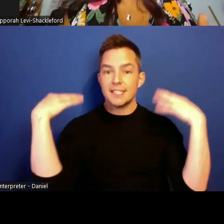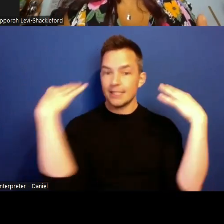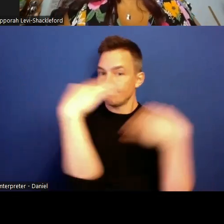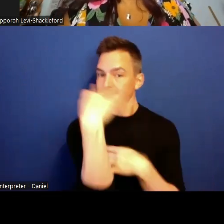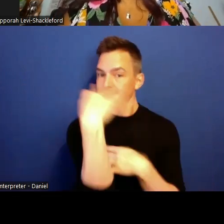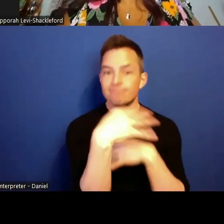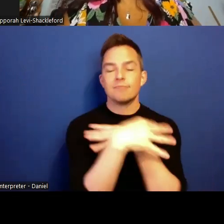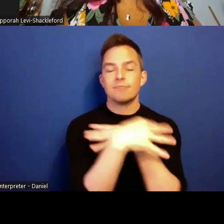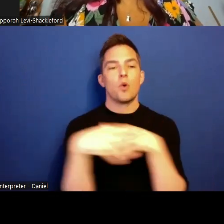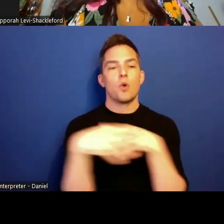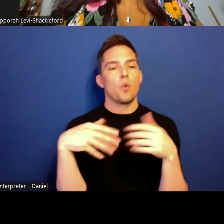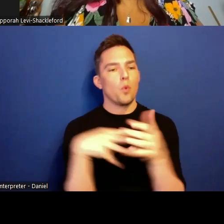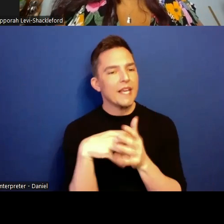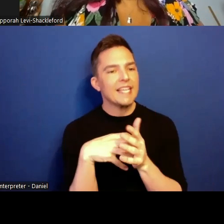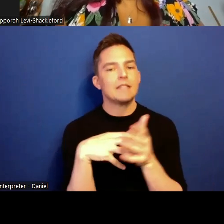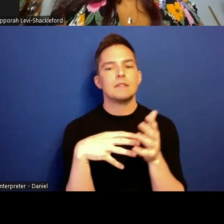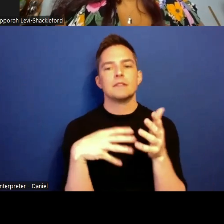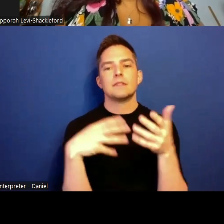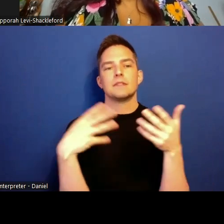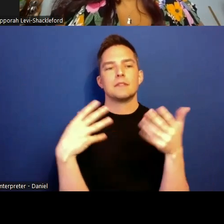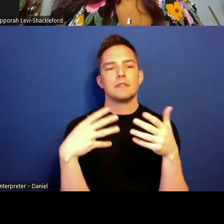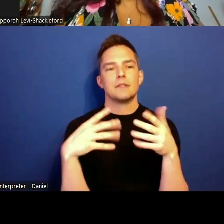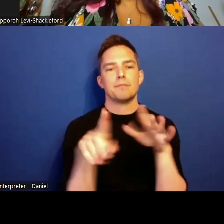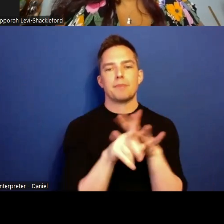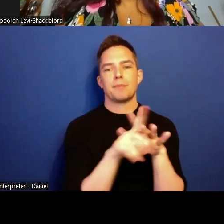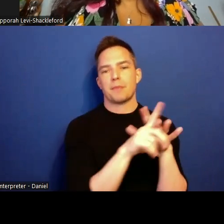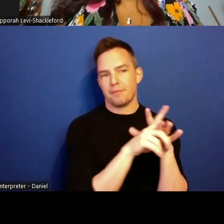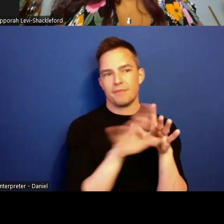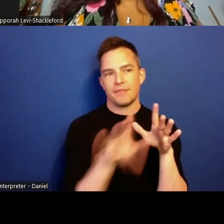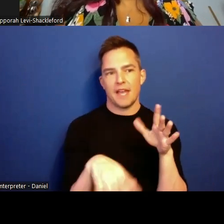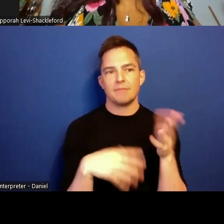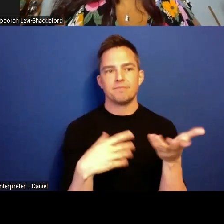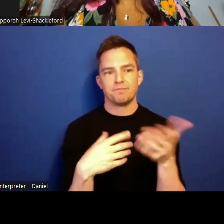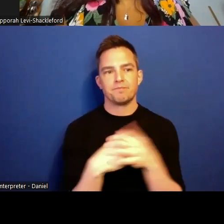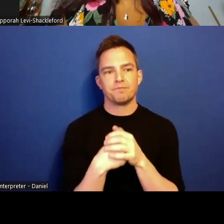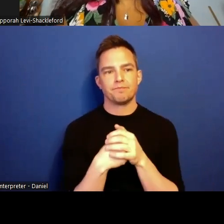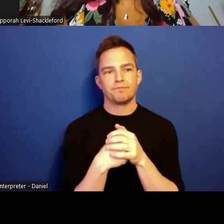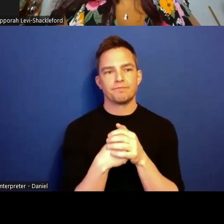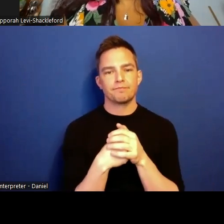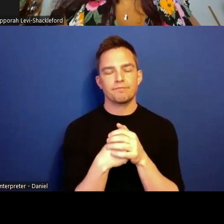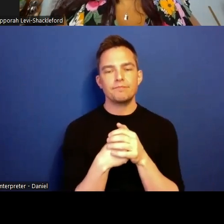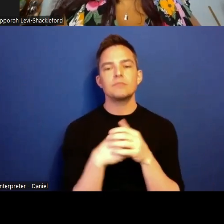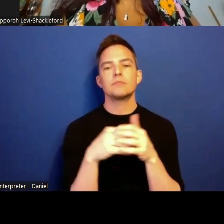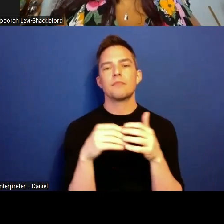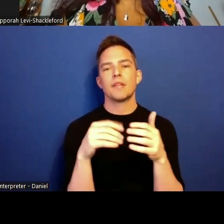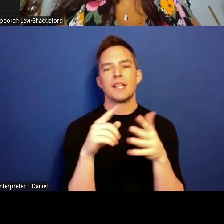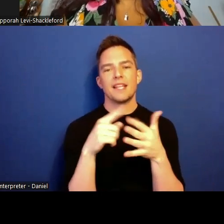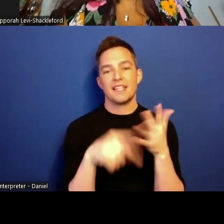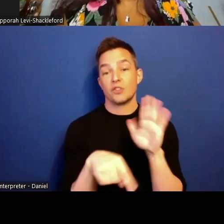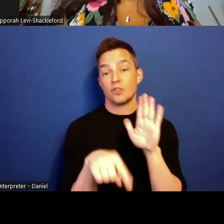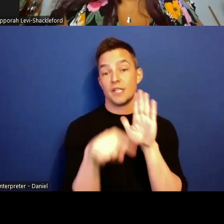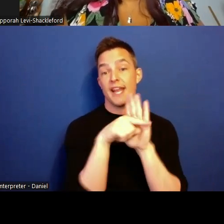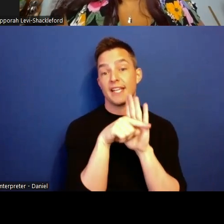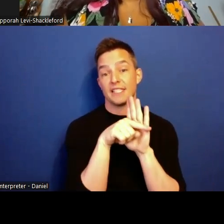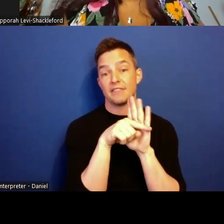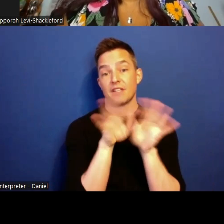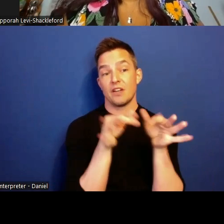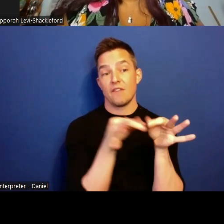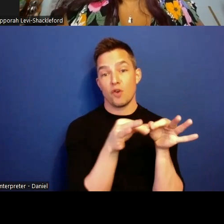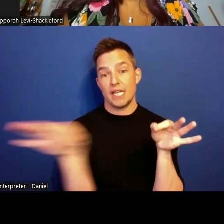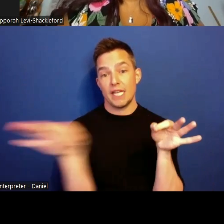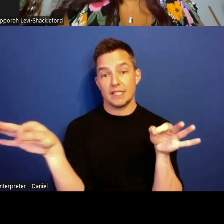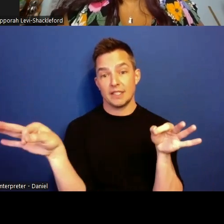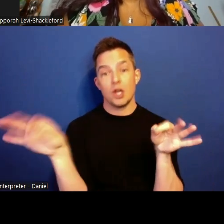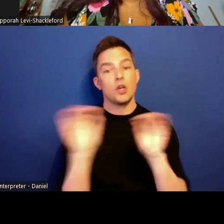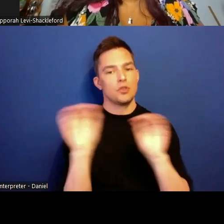being weak pop up in the community. And those are negative phrases that nobody